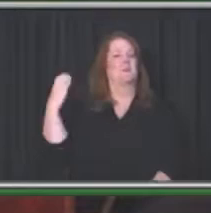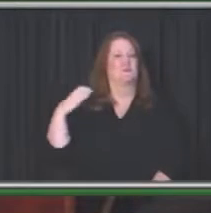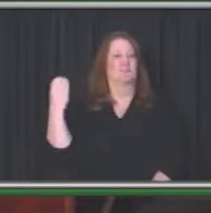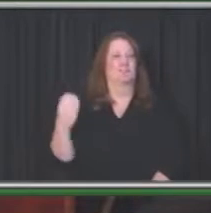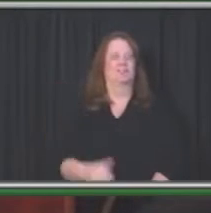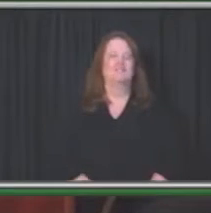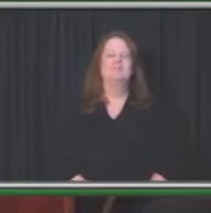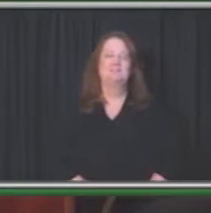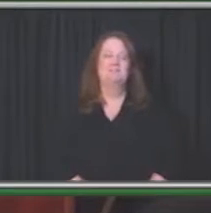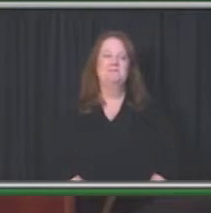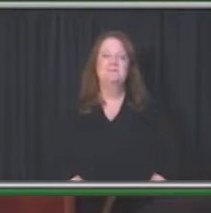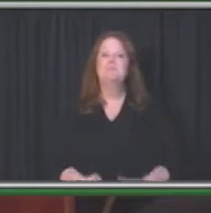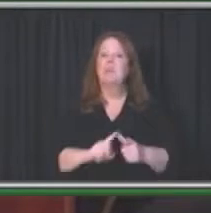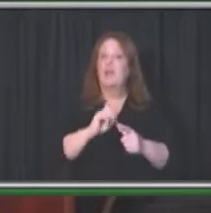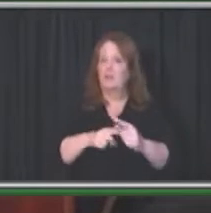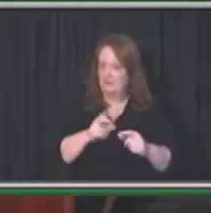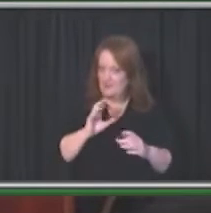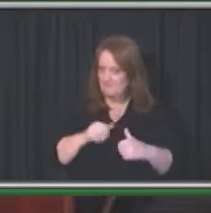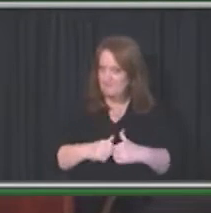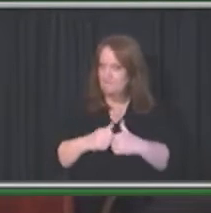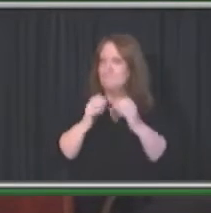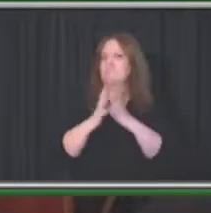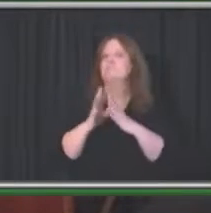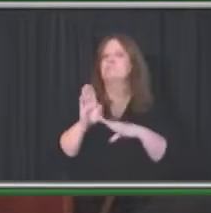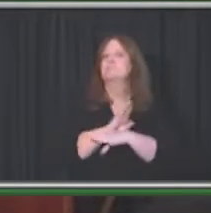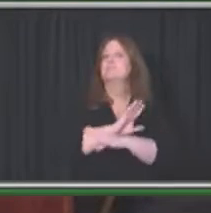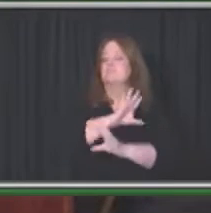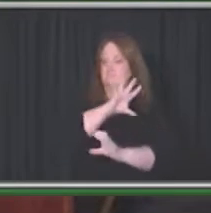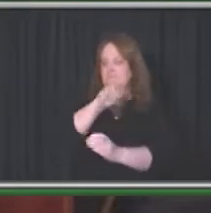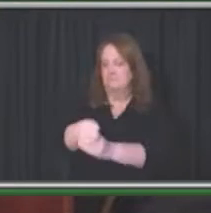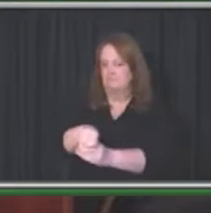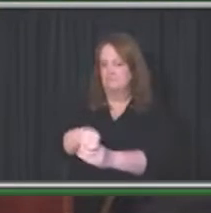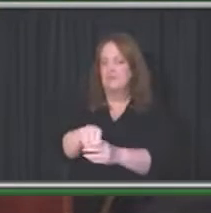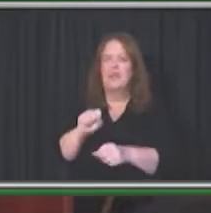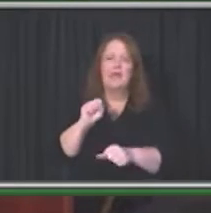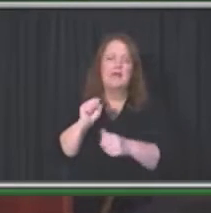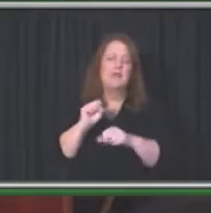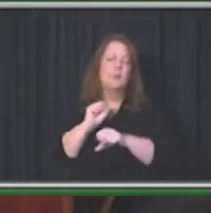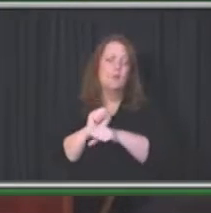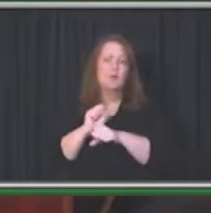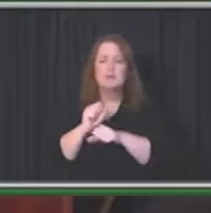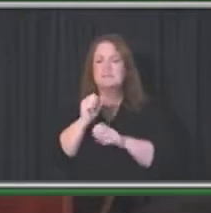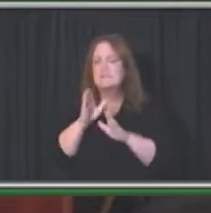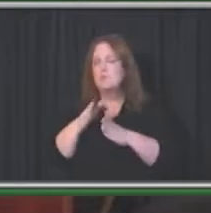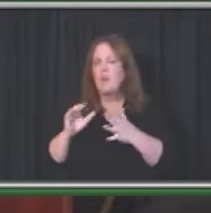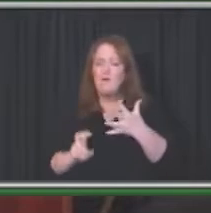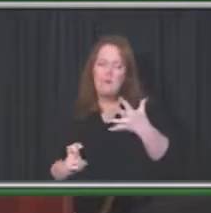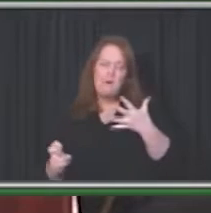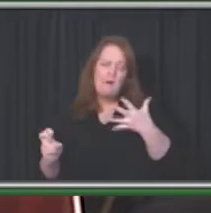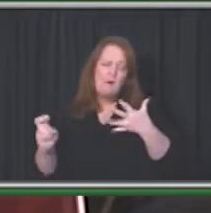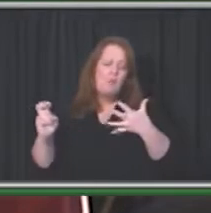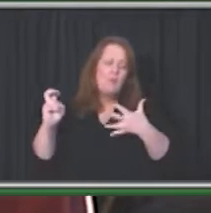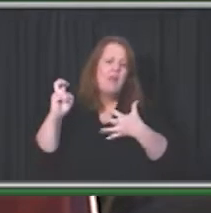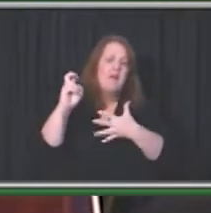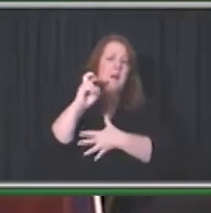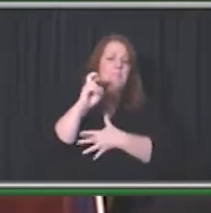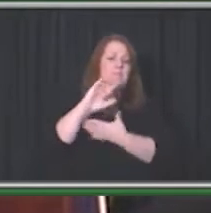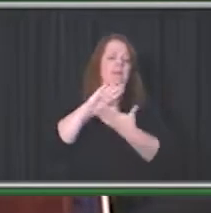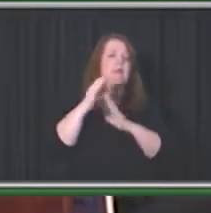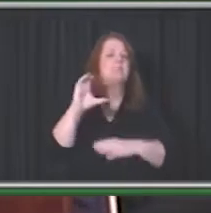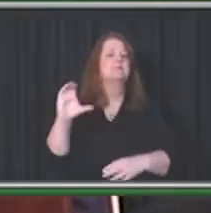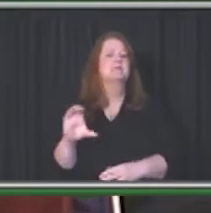And then he joined his business, and he worked up all the way through the ranks until he became the